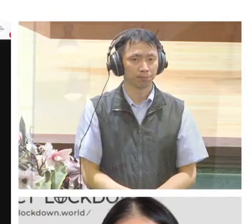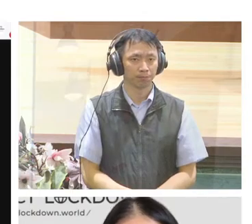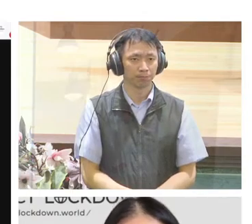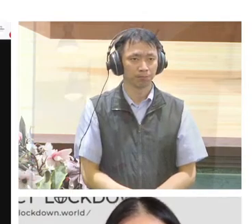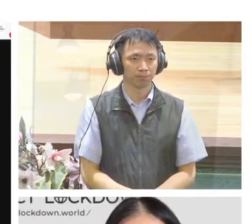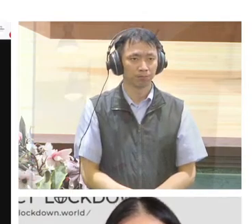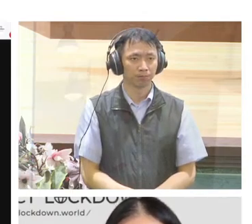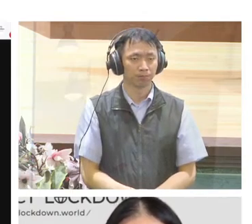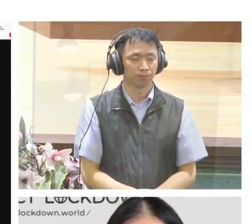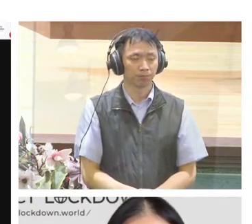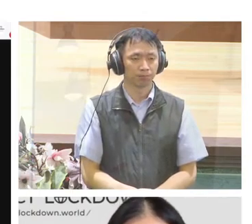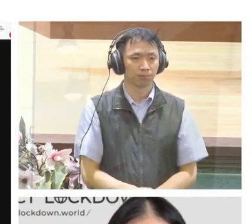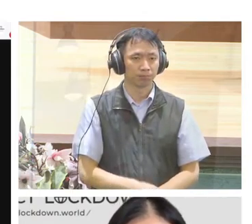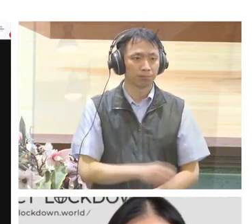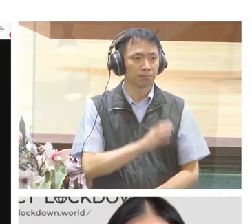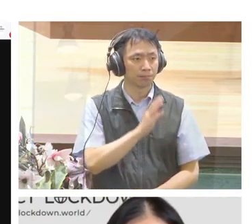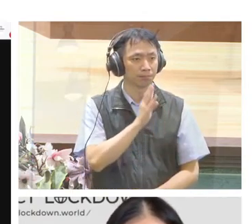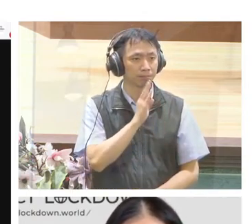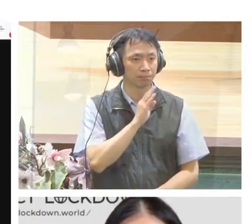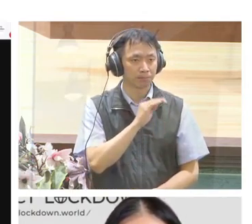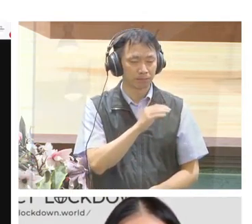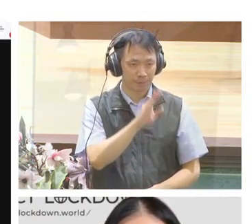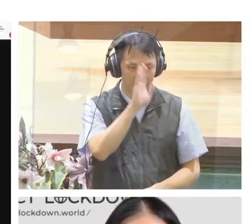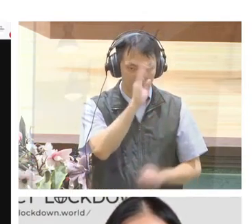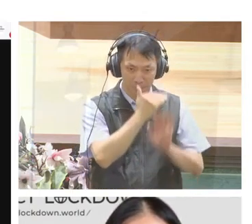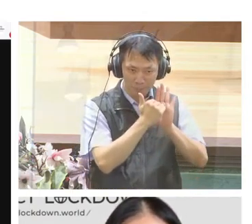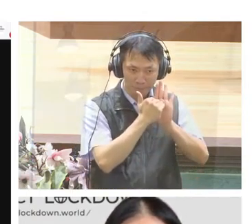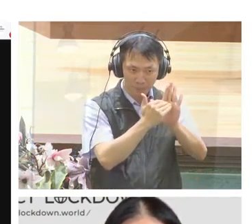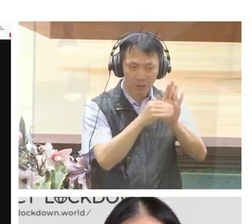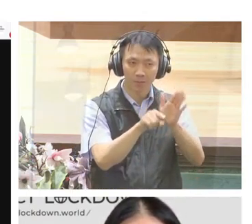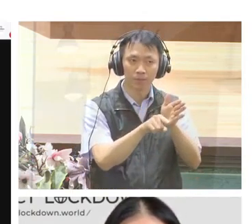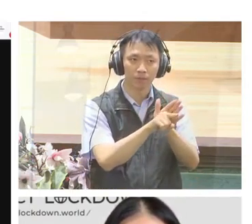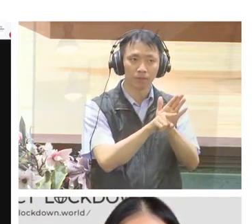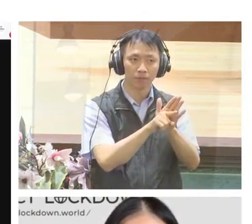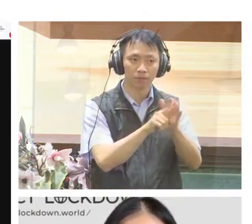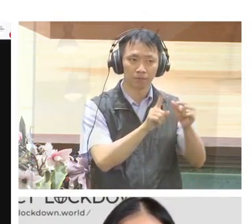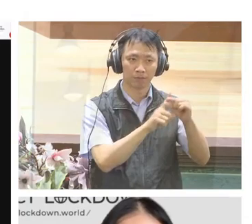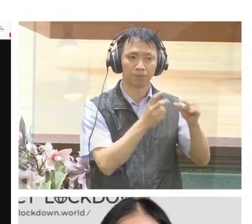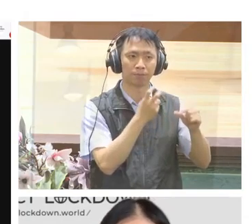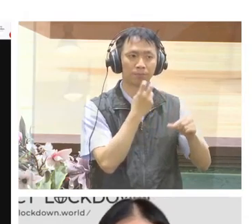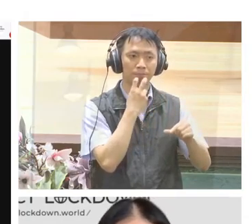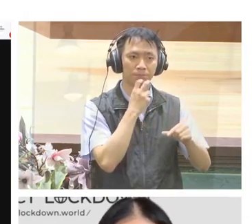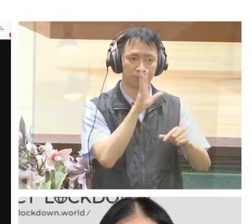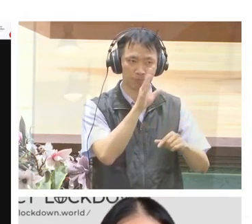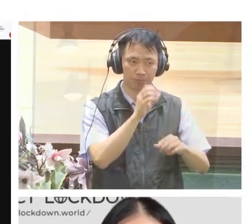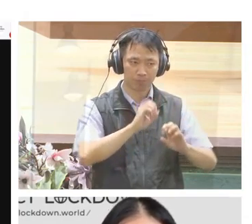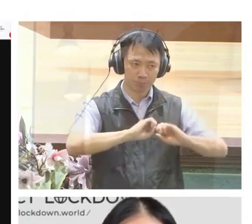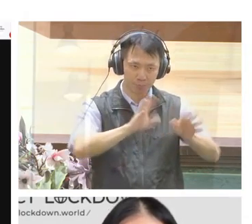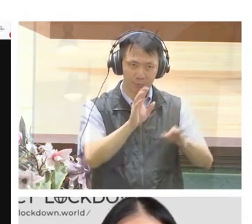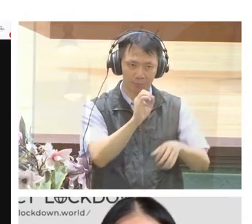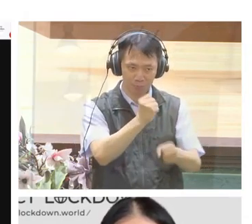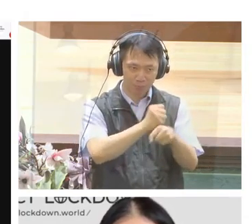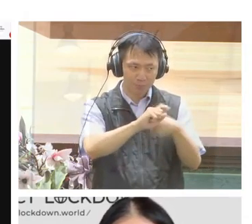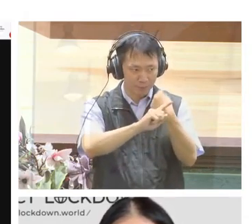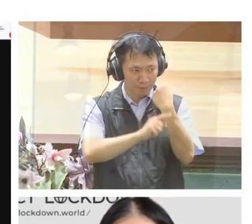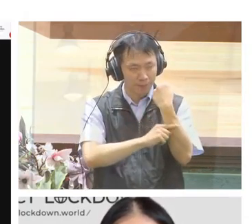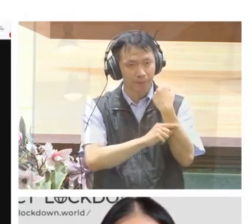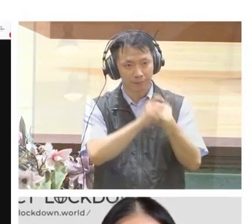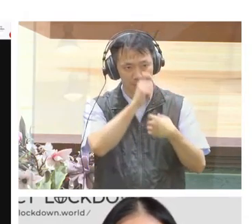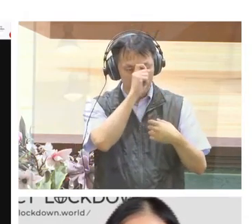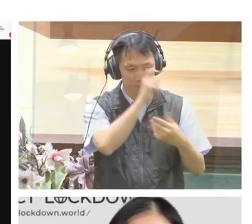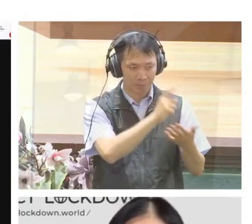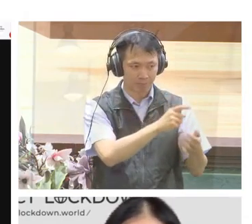epidemic and what measures to implement. But without specifying how to implement the measures, the provincial